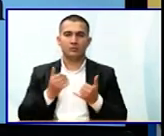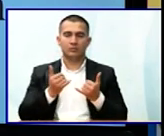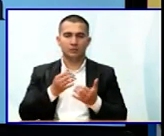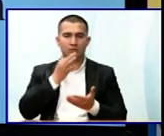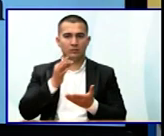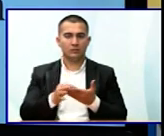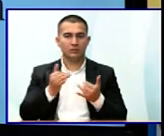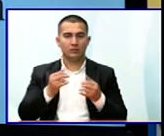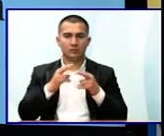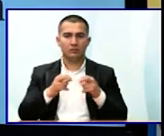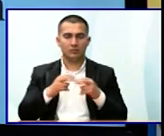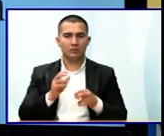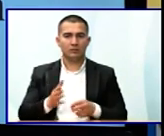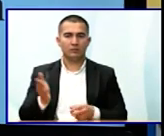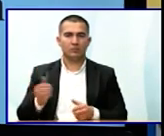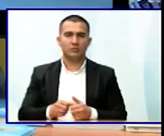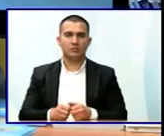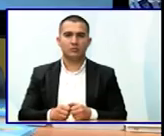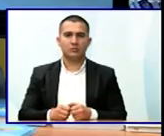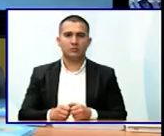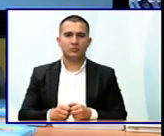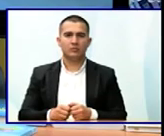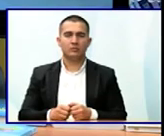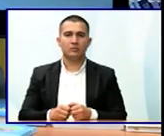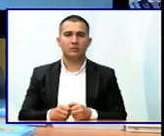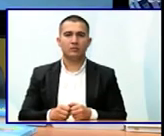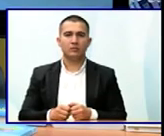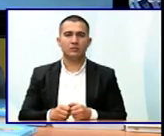javobingizni tekshirib ko'ramiz.